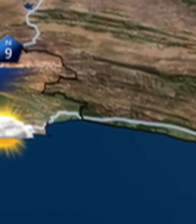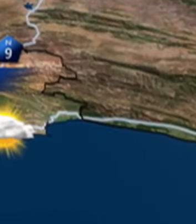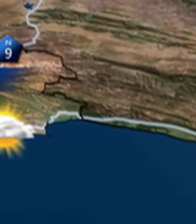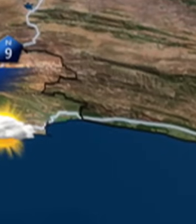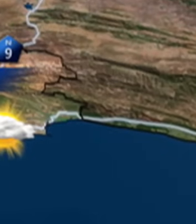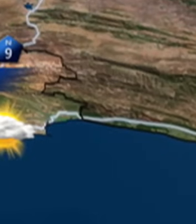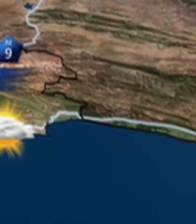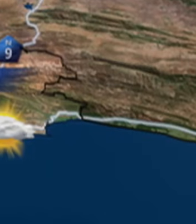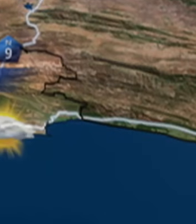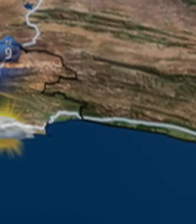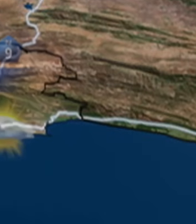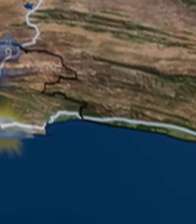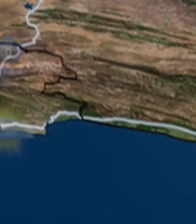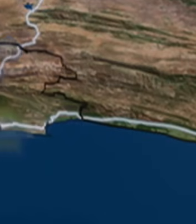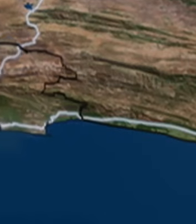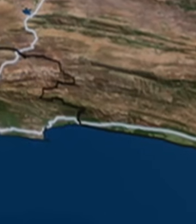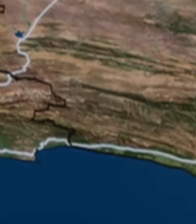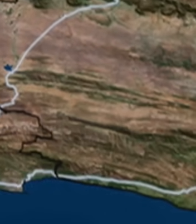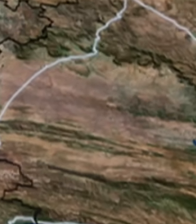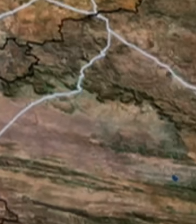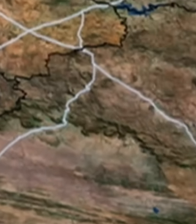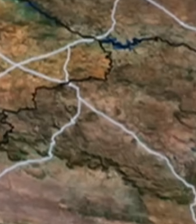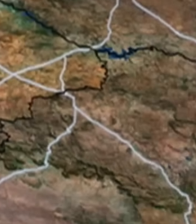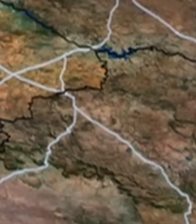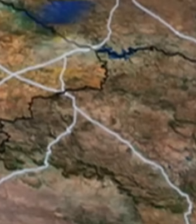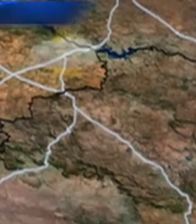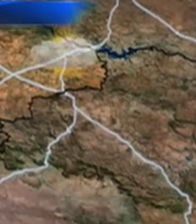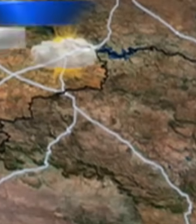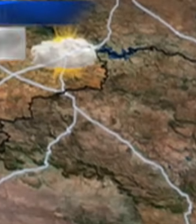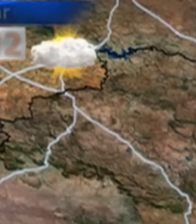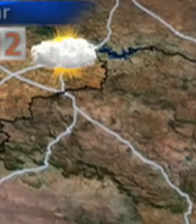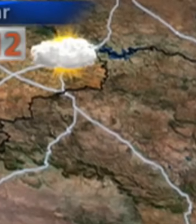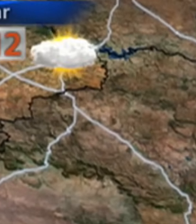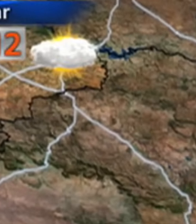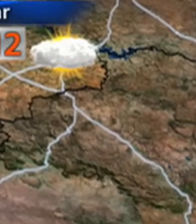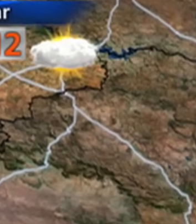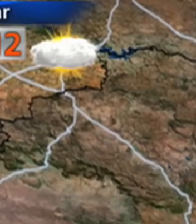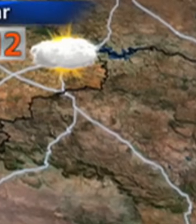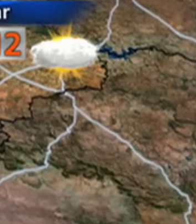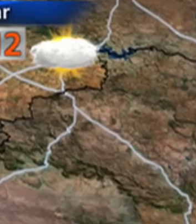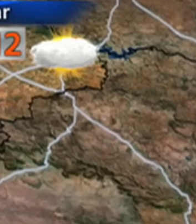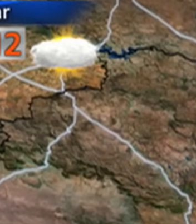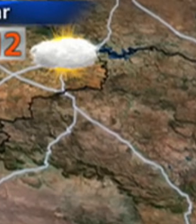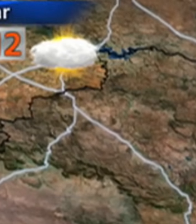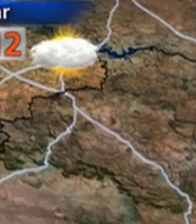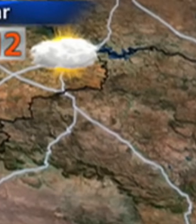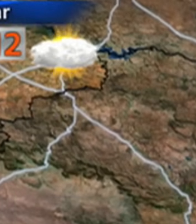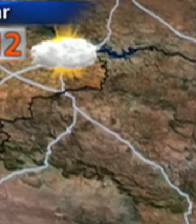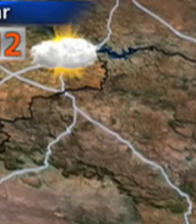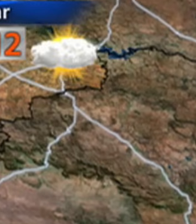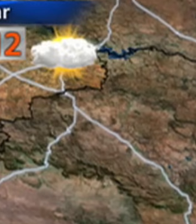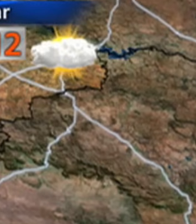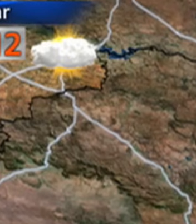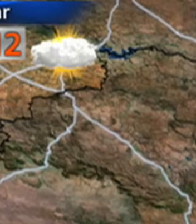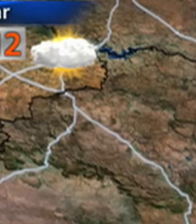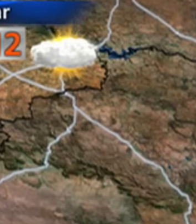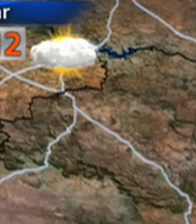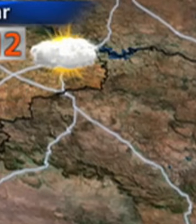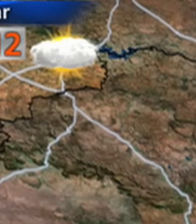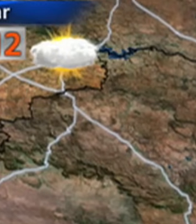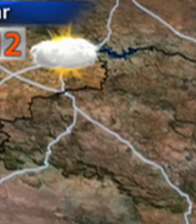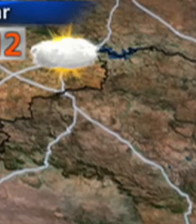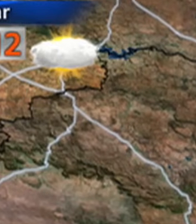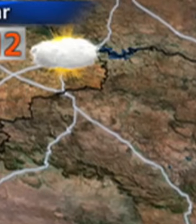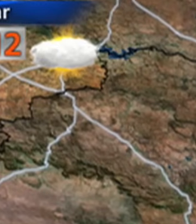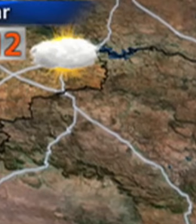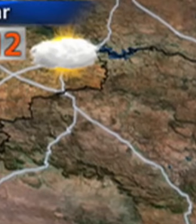digrata di le 9 me go bantsha fa go tlana le tlhabo ya letsatsi fa Moselbe yone tle beke me go digrata di le 10 le borataro re lebelle province ya ka Northern Cape teng mo